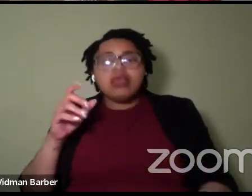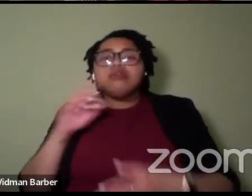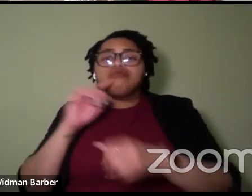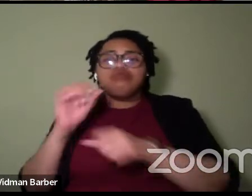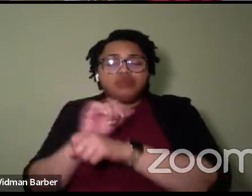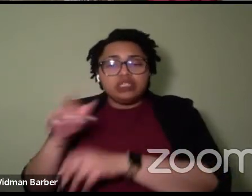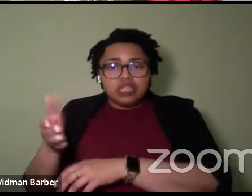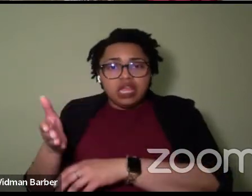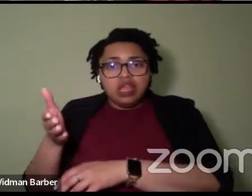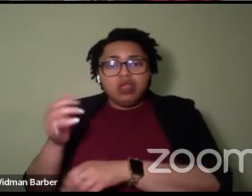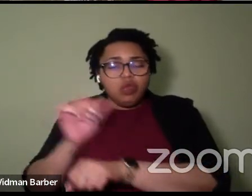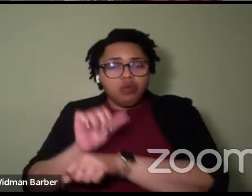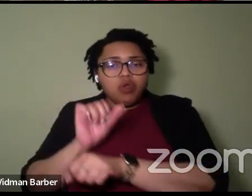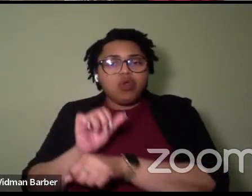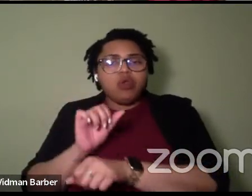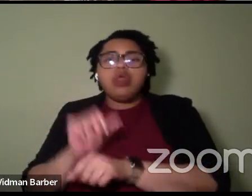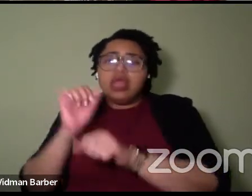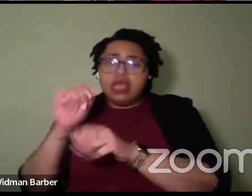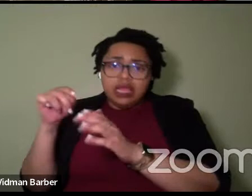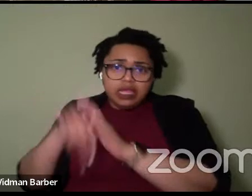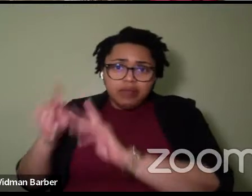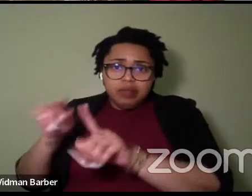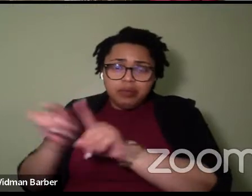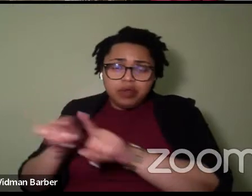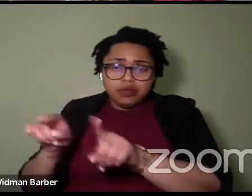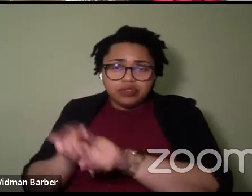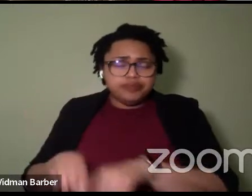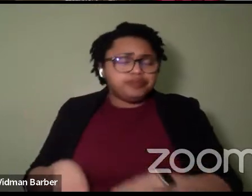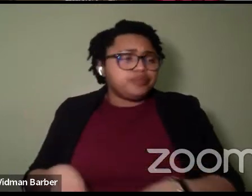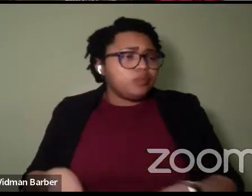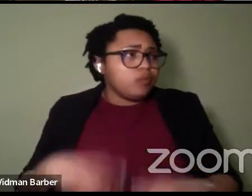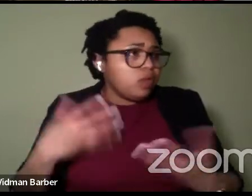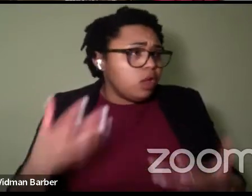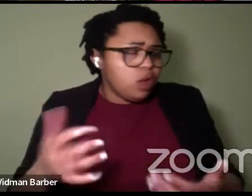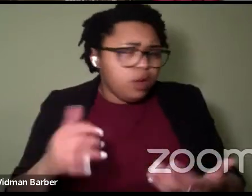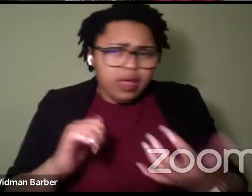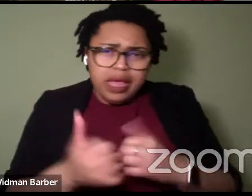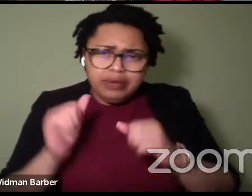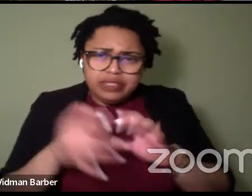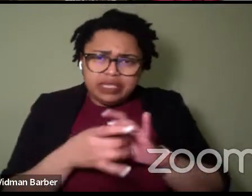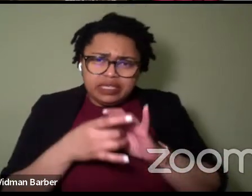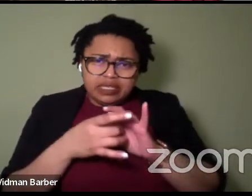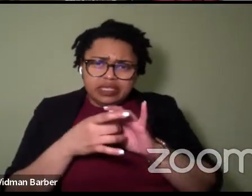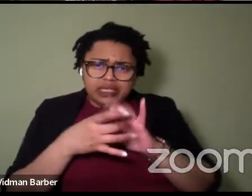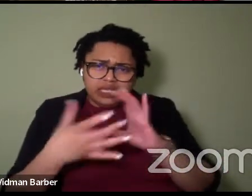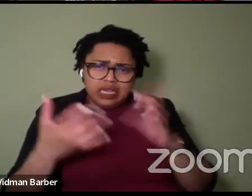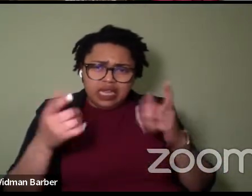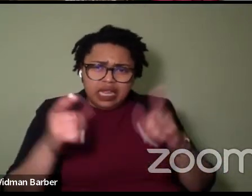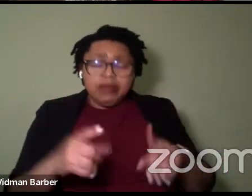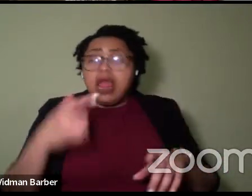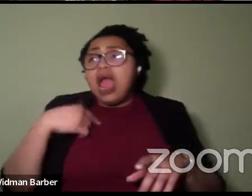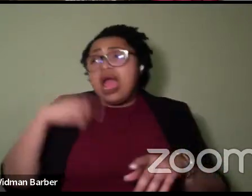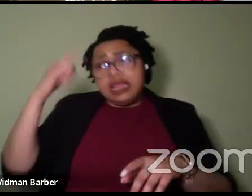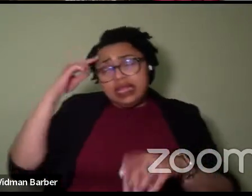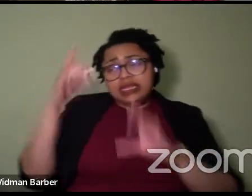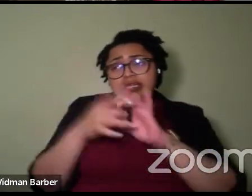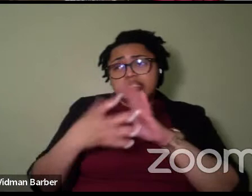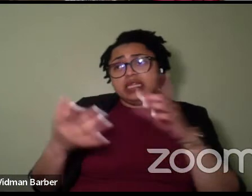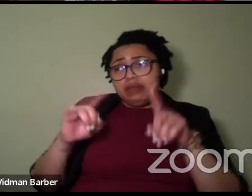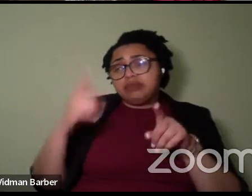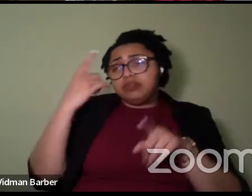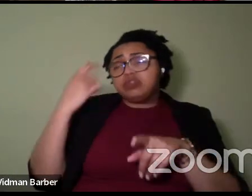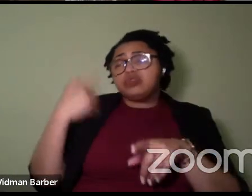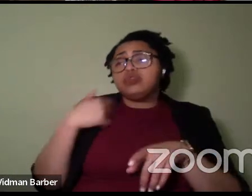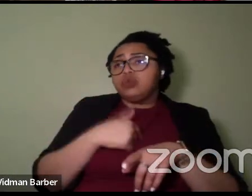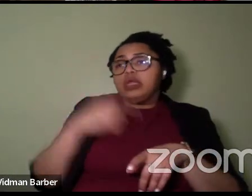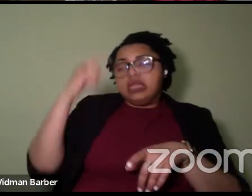by such smart folks? I think the disconnect is missed because we compartmentalize our science as the thing that we